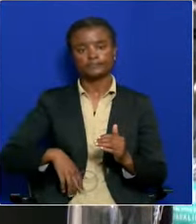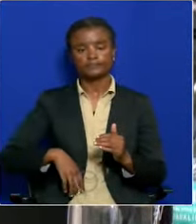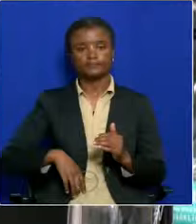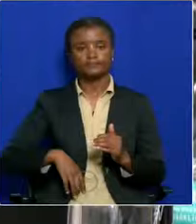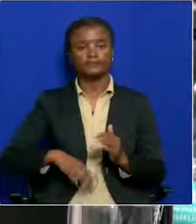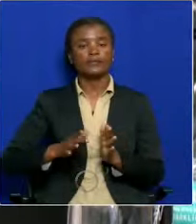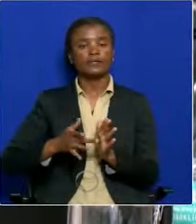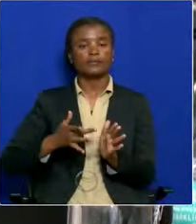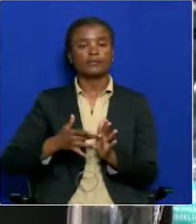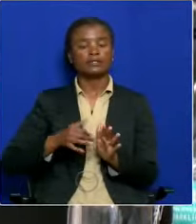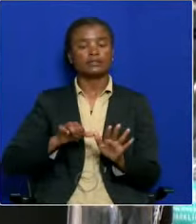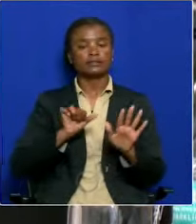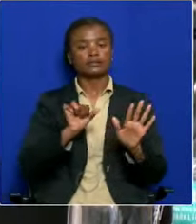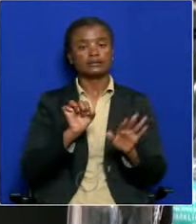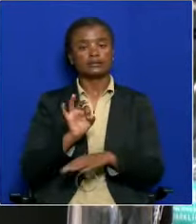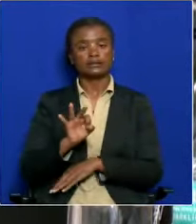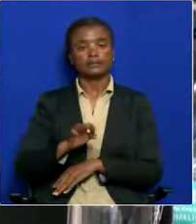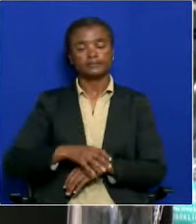63.